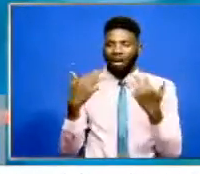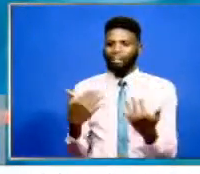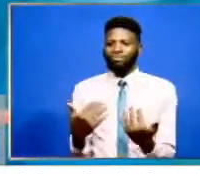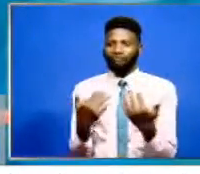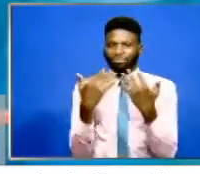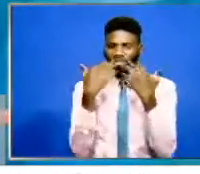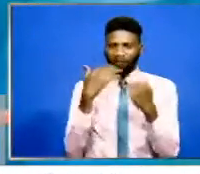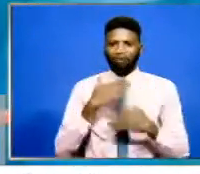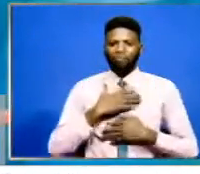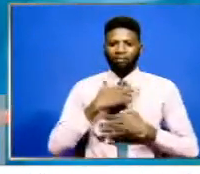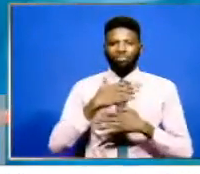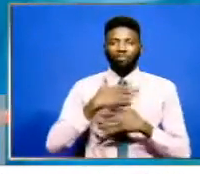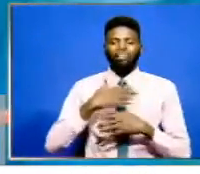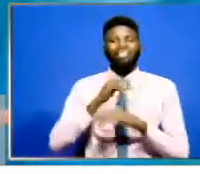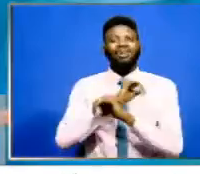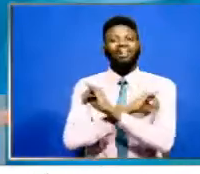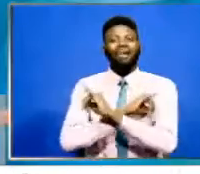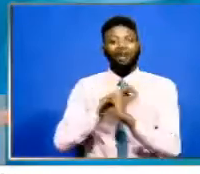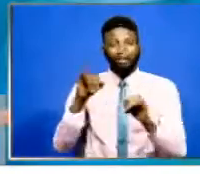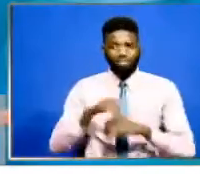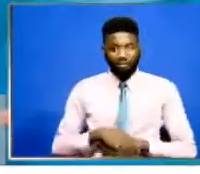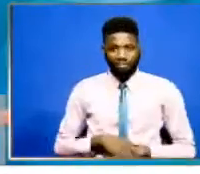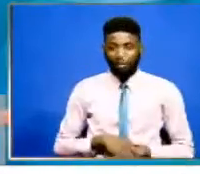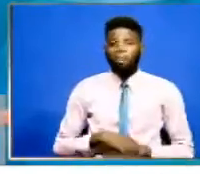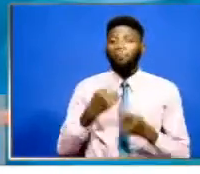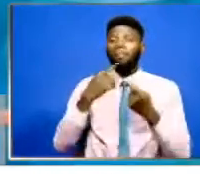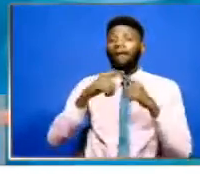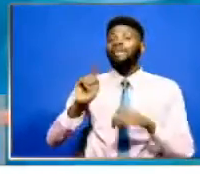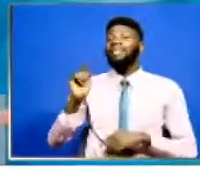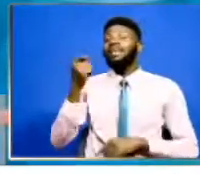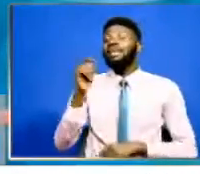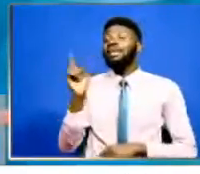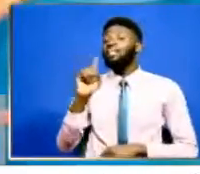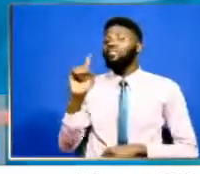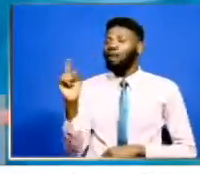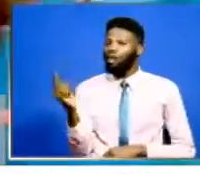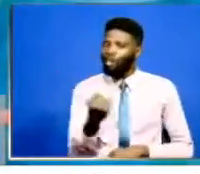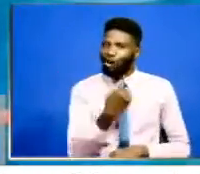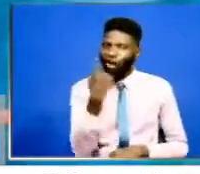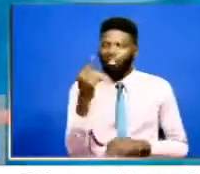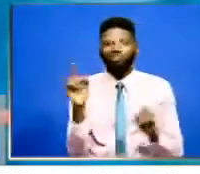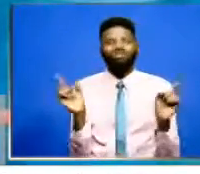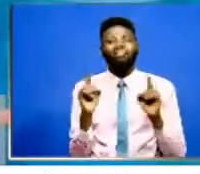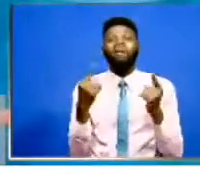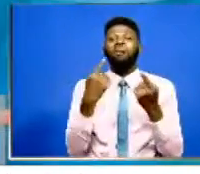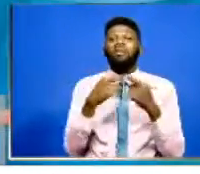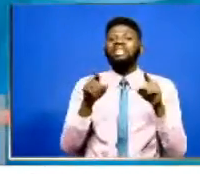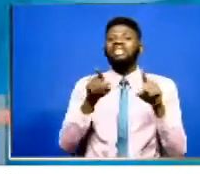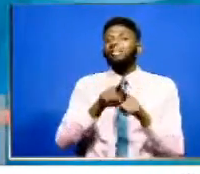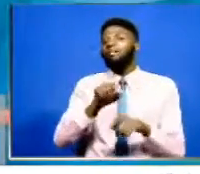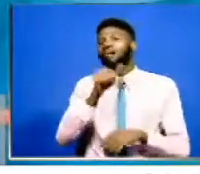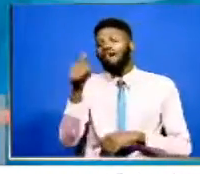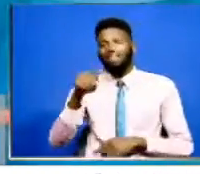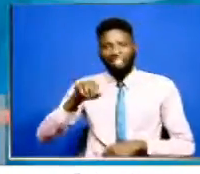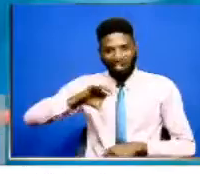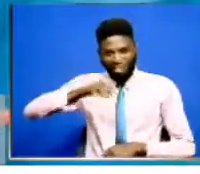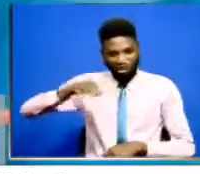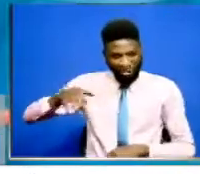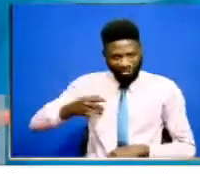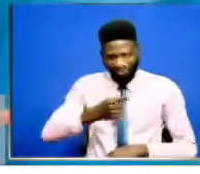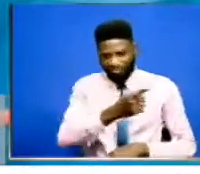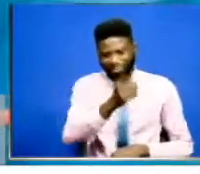is not to say Kenya is not only Nairobi. Yes. Kenya is also other countries and in the